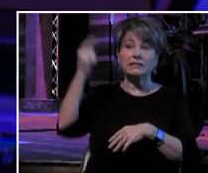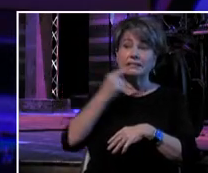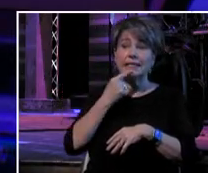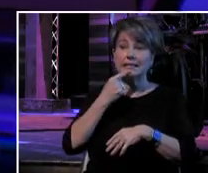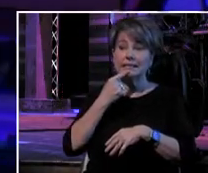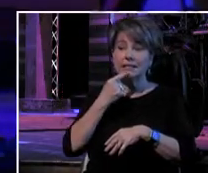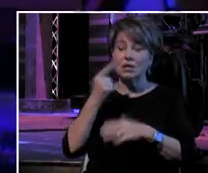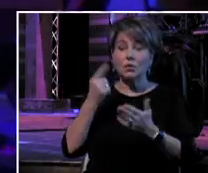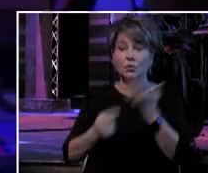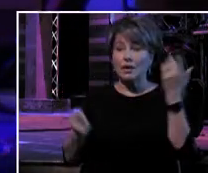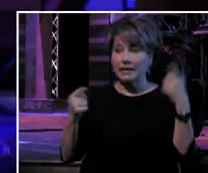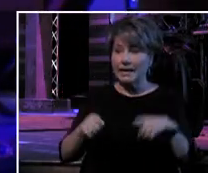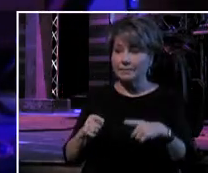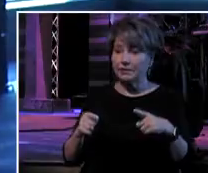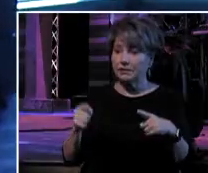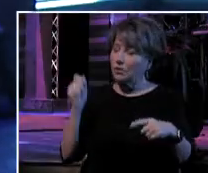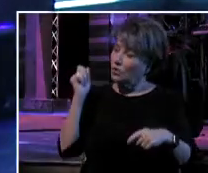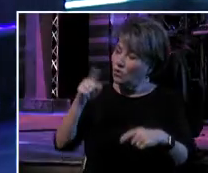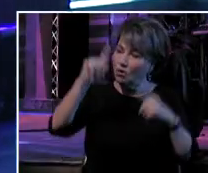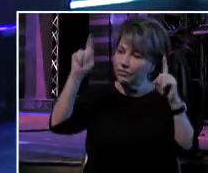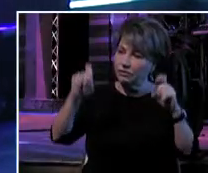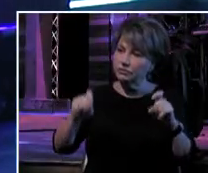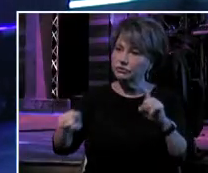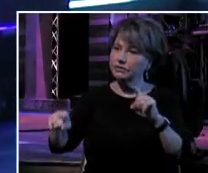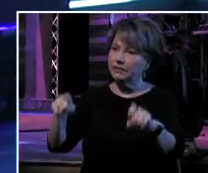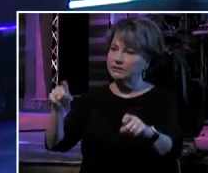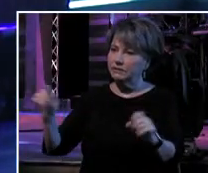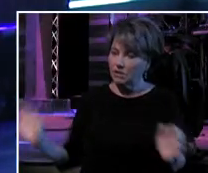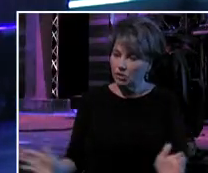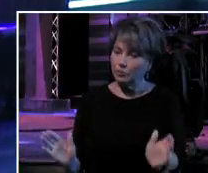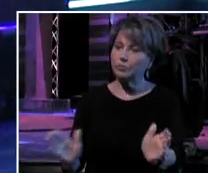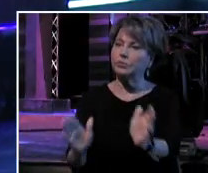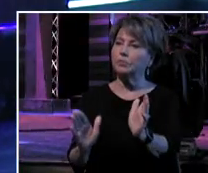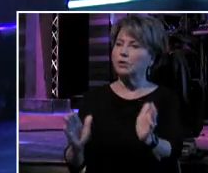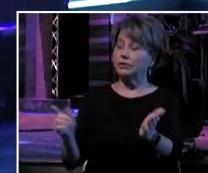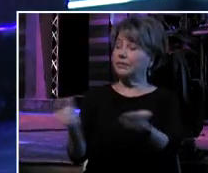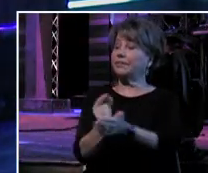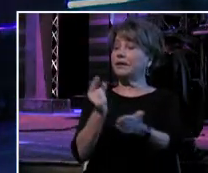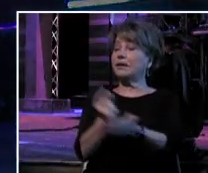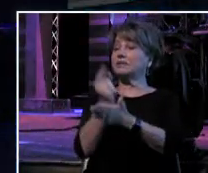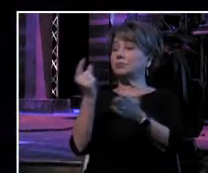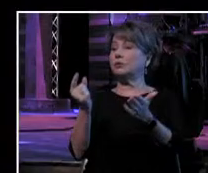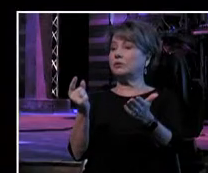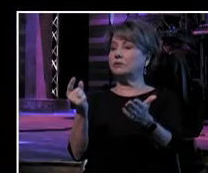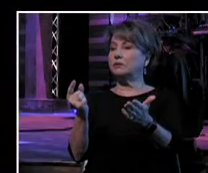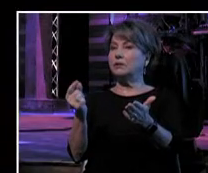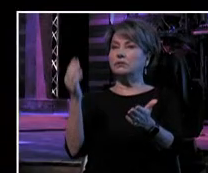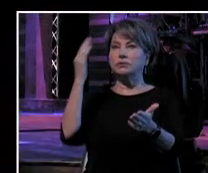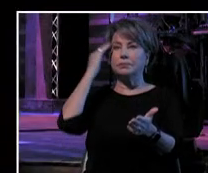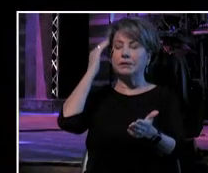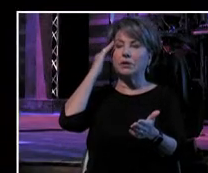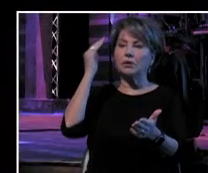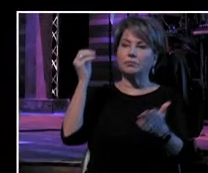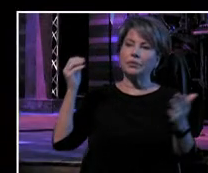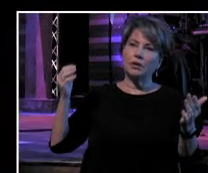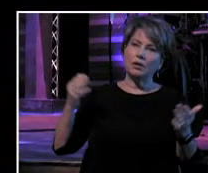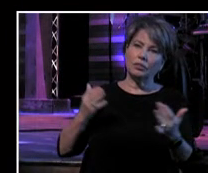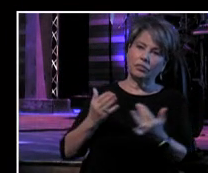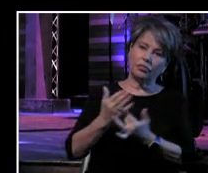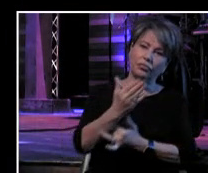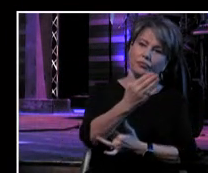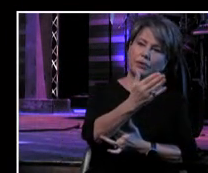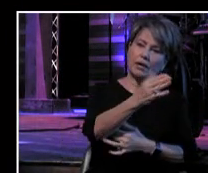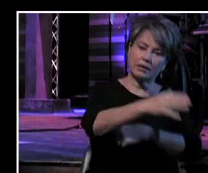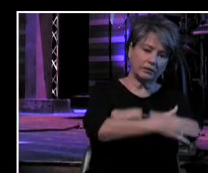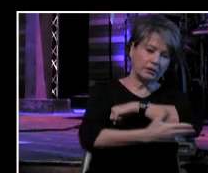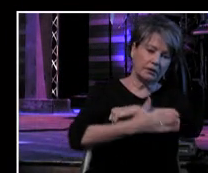advance the gospel. And this is how it advanced the gospel. Look at verse 13. It says, so it had become known throughout the whole imperial guard and to all